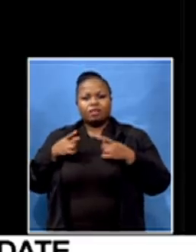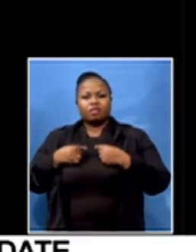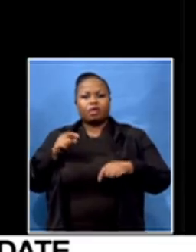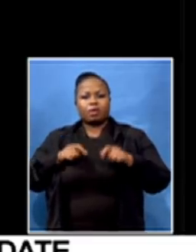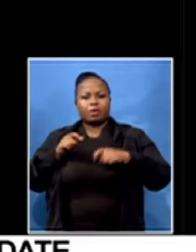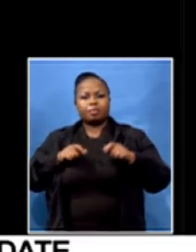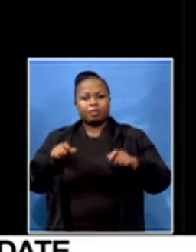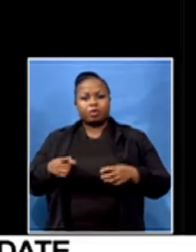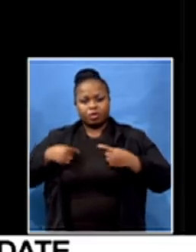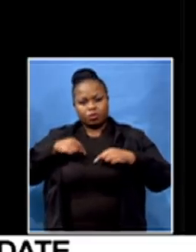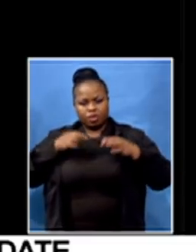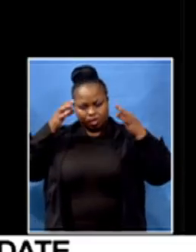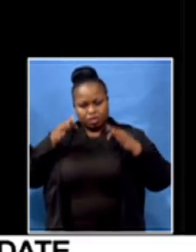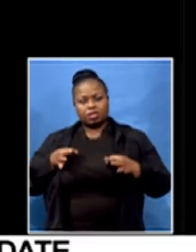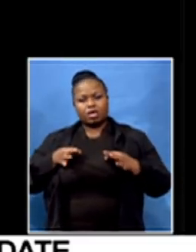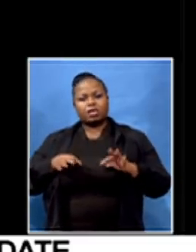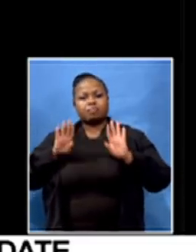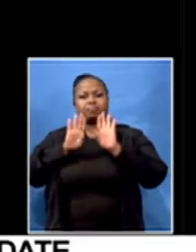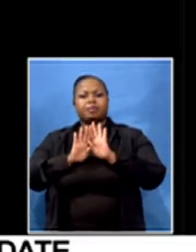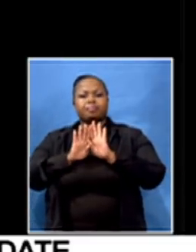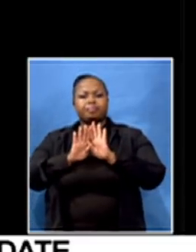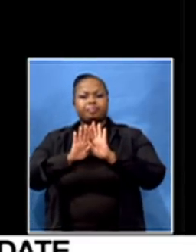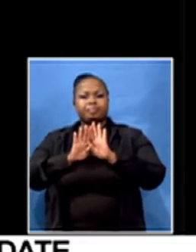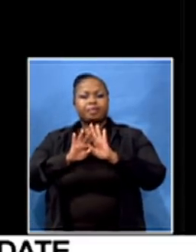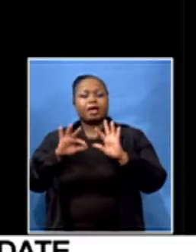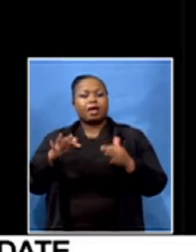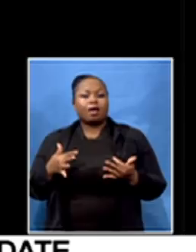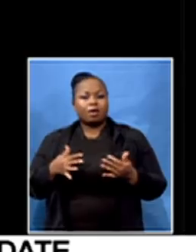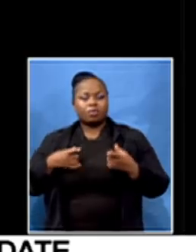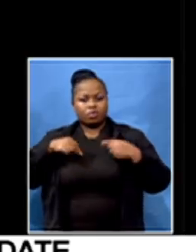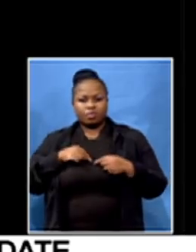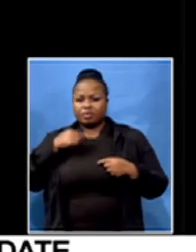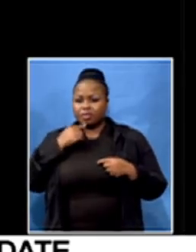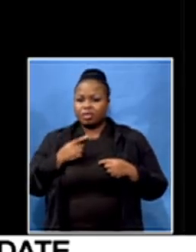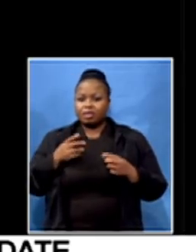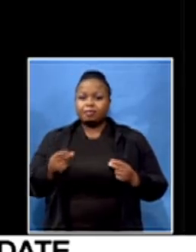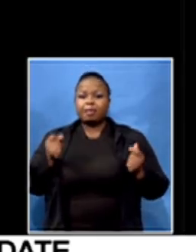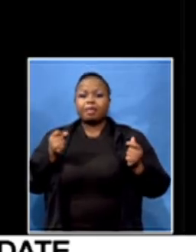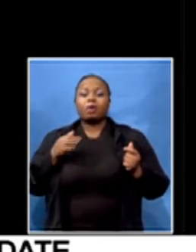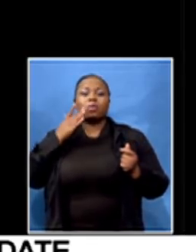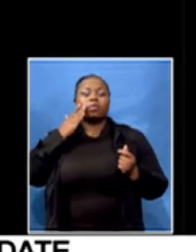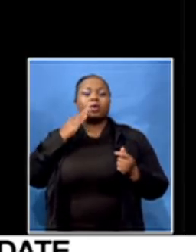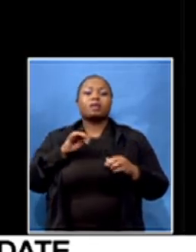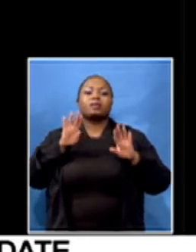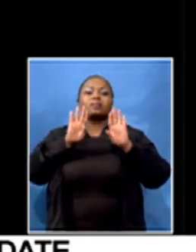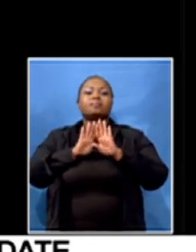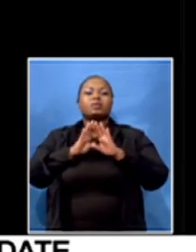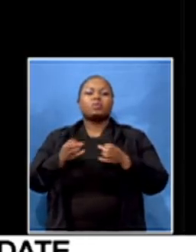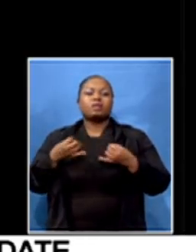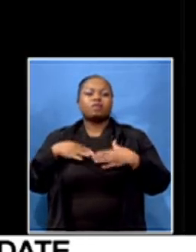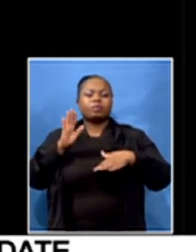a decision on the lockdown. The approach was that immediately the lockdown is going to offer us a lot